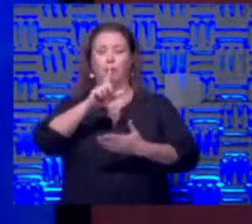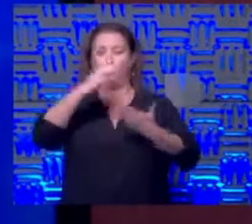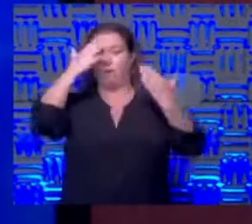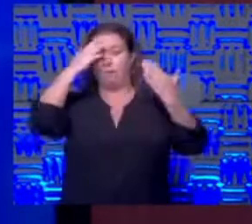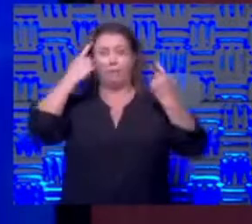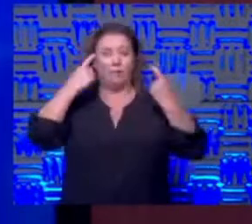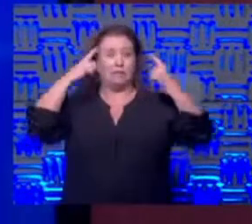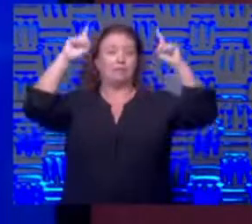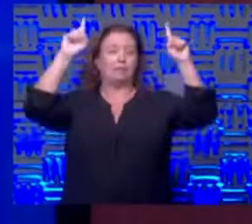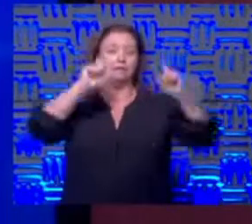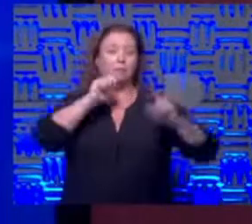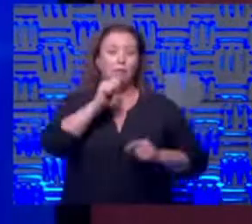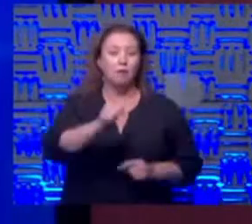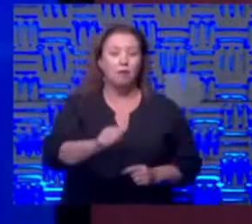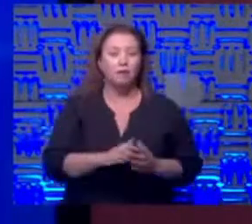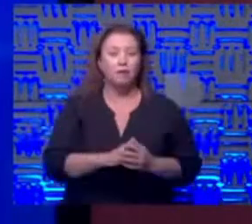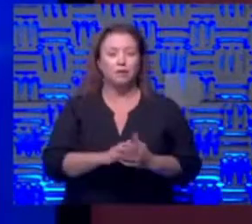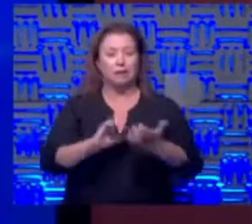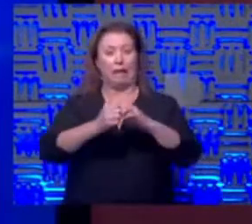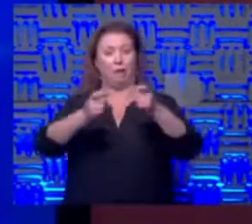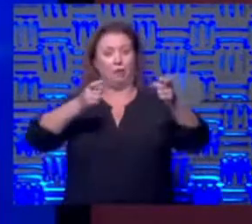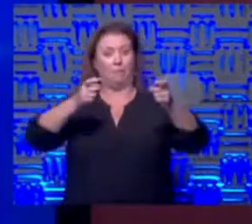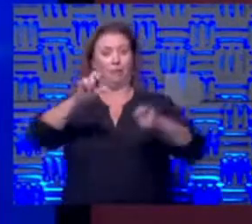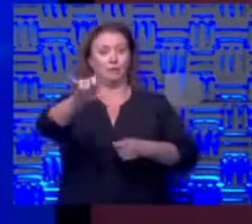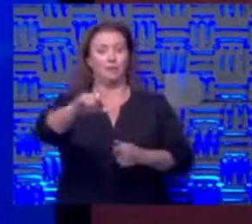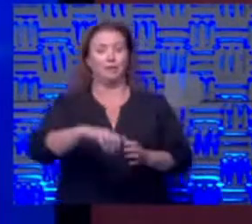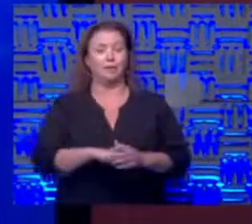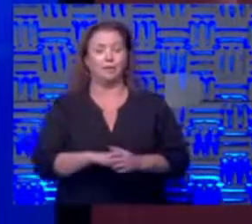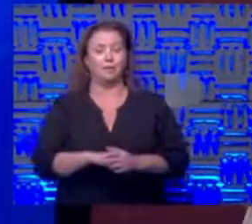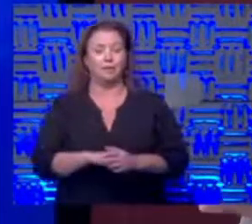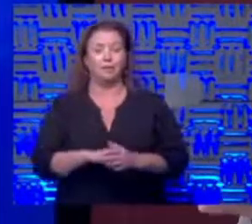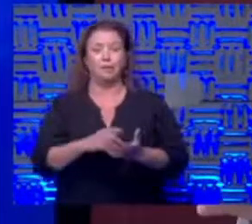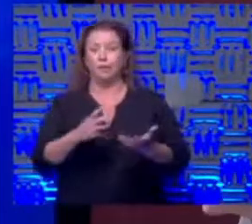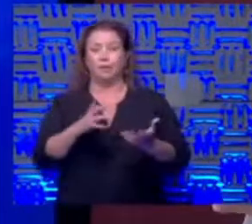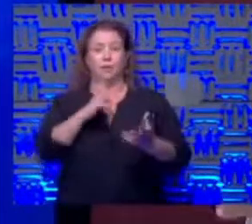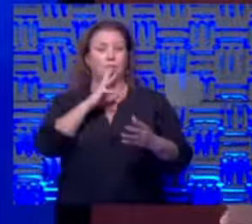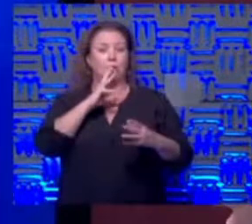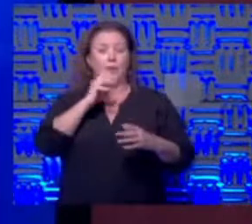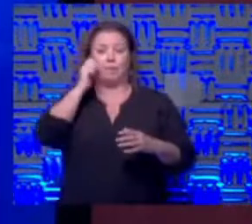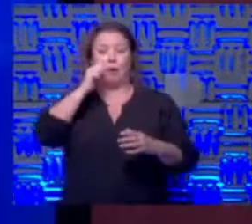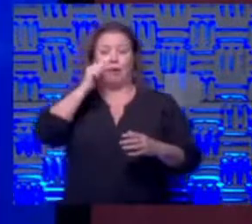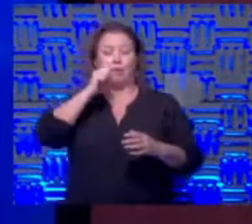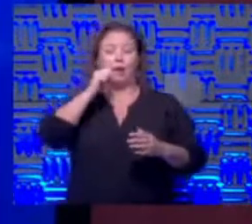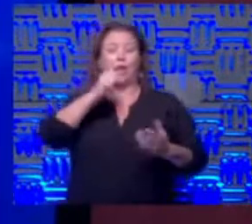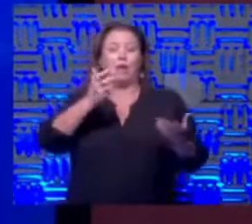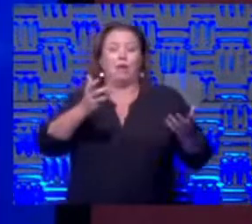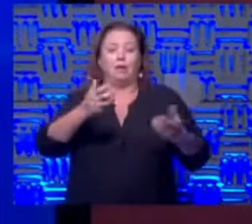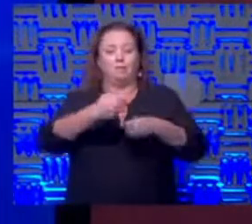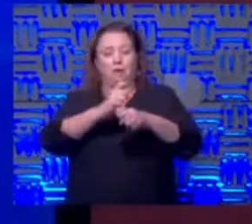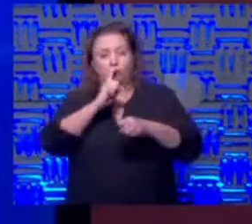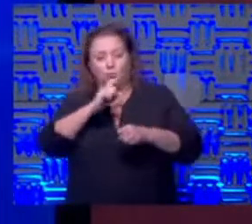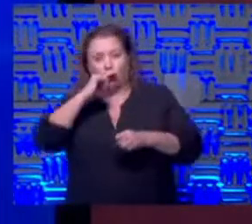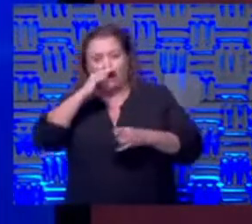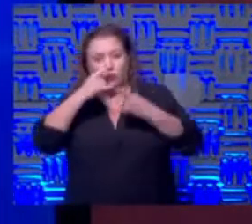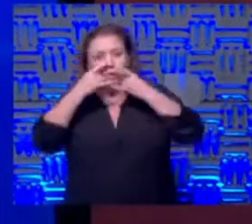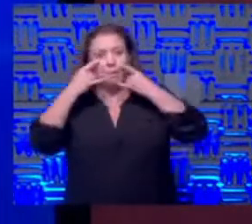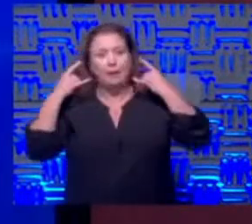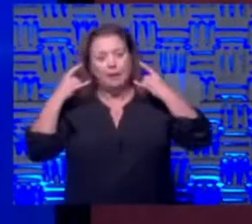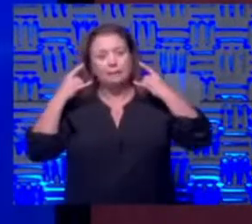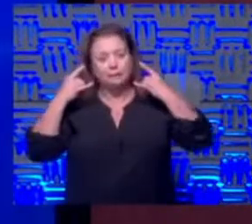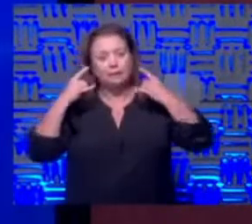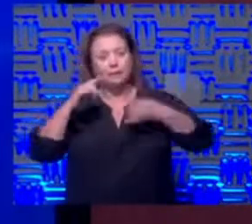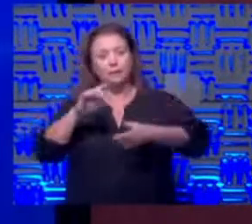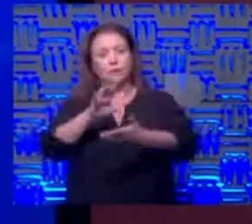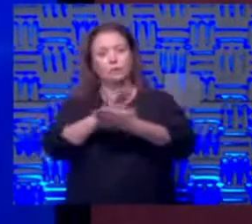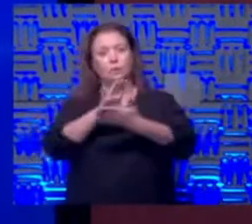that's going to be. How do you manage it? The thing you do is what we talk about every day. You make sure your kids wear a mask when they're at school. And there's